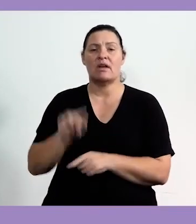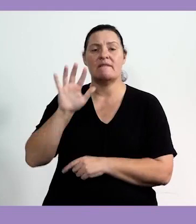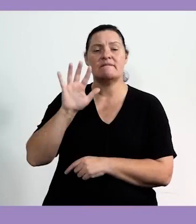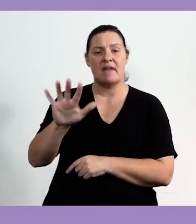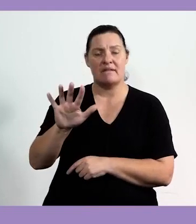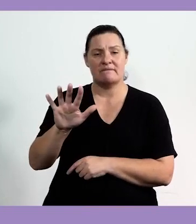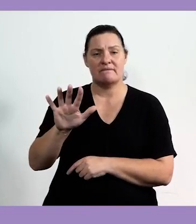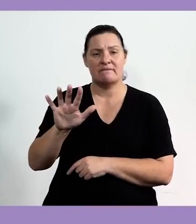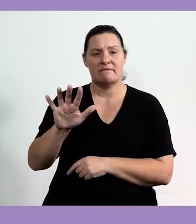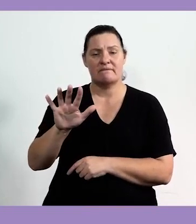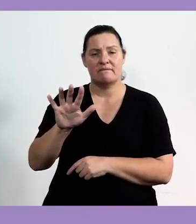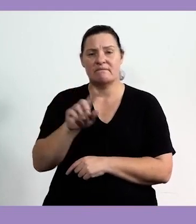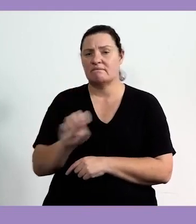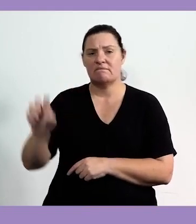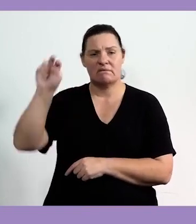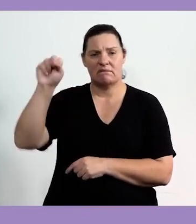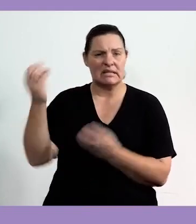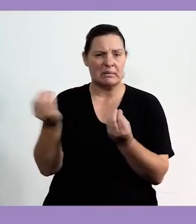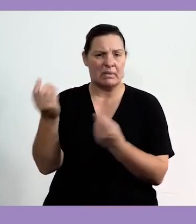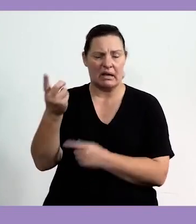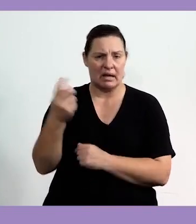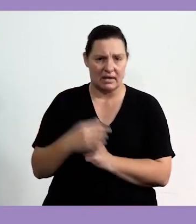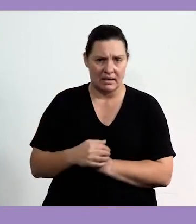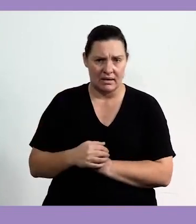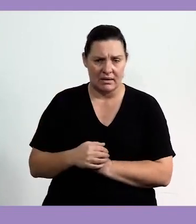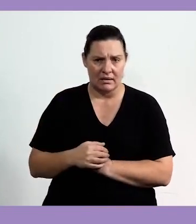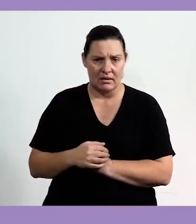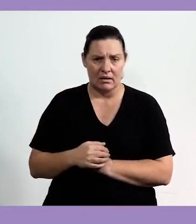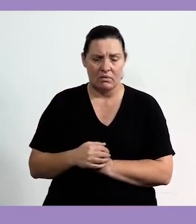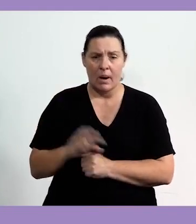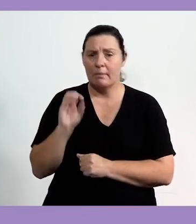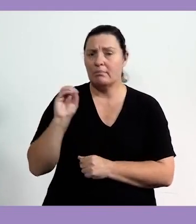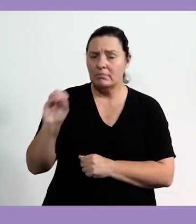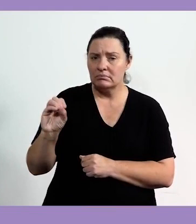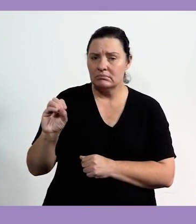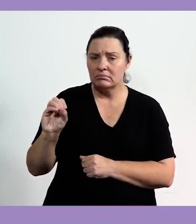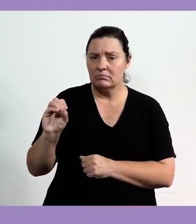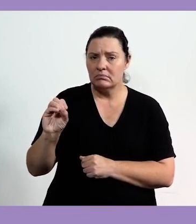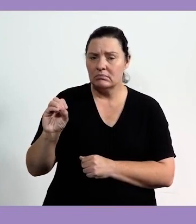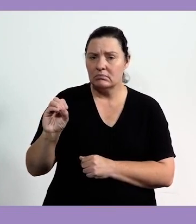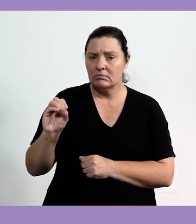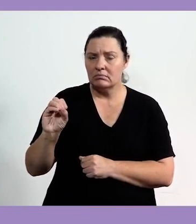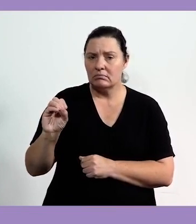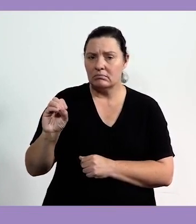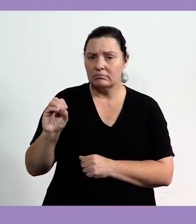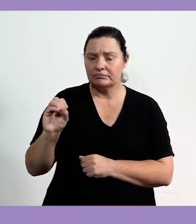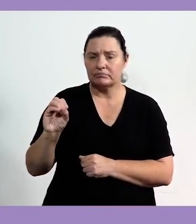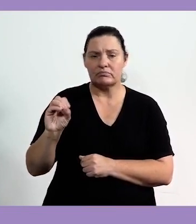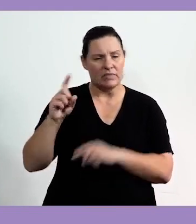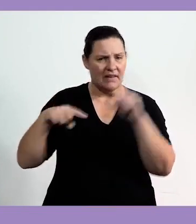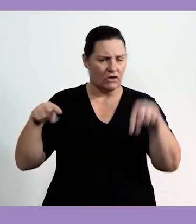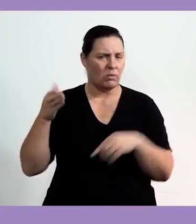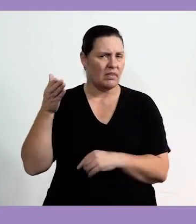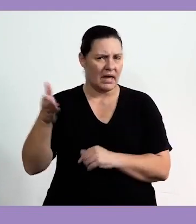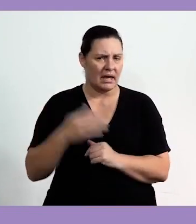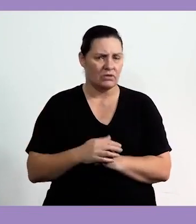25 is equals to 5 to the exponent of something. We can just place a placeholder, we can